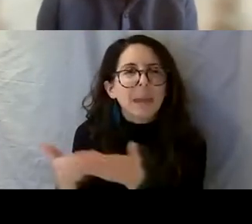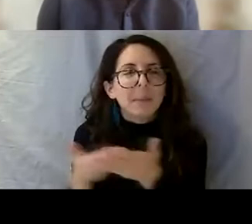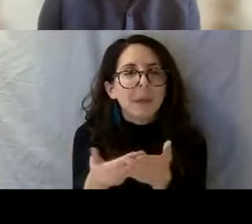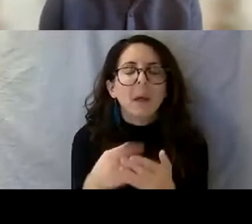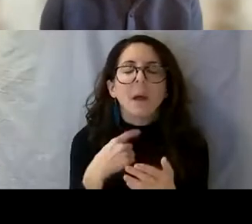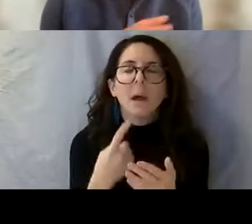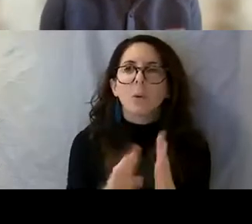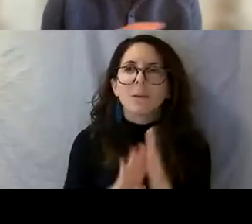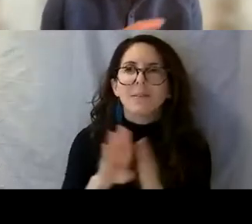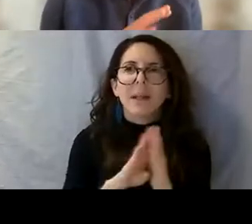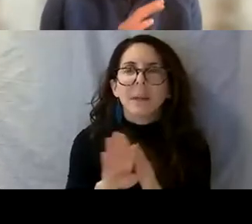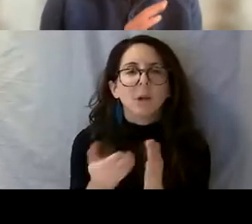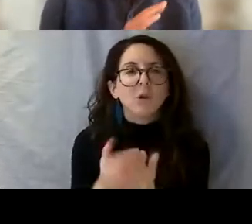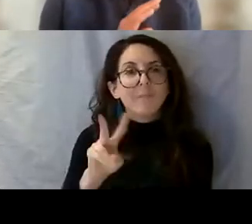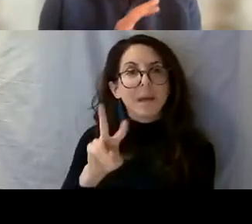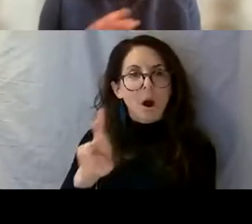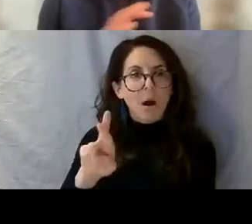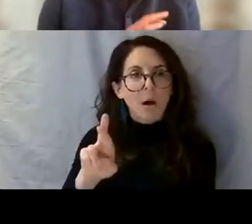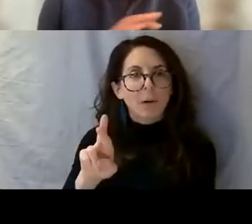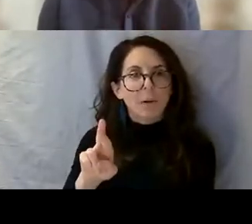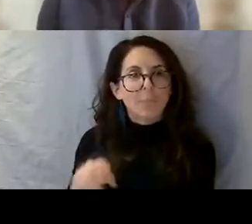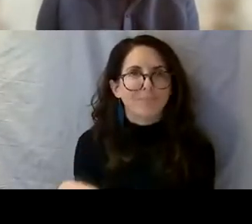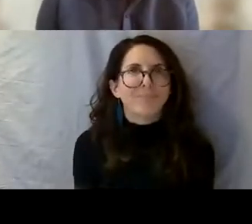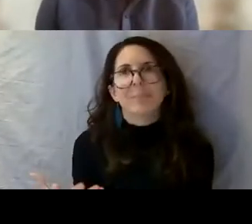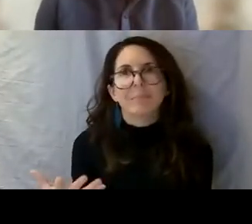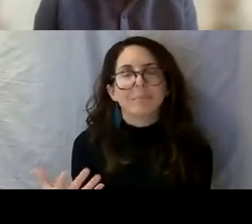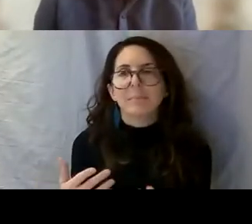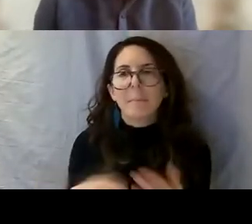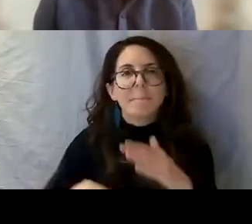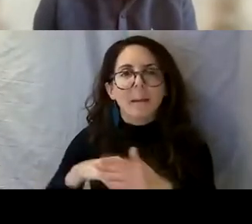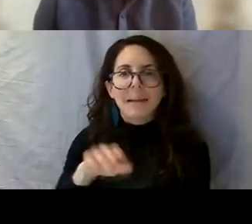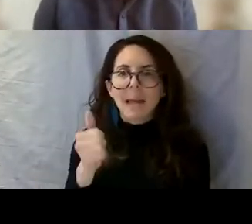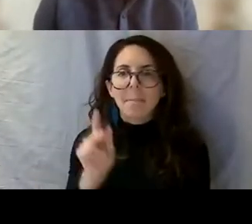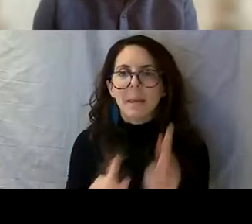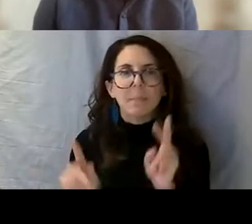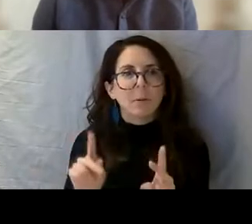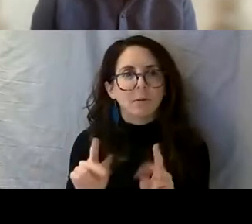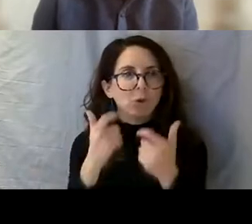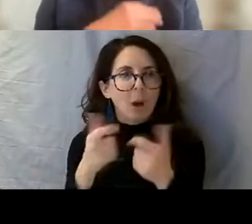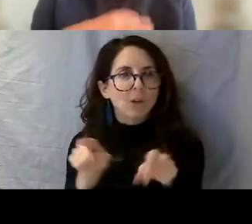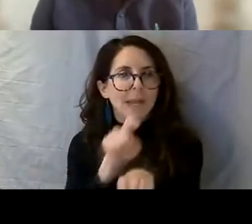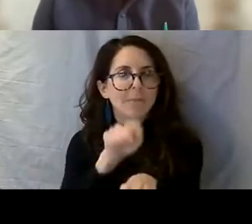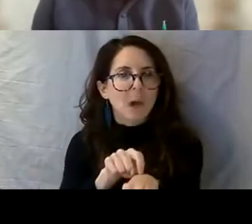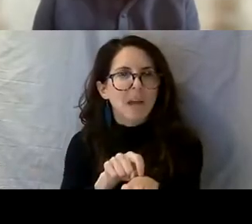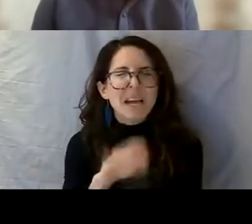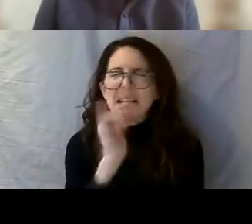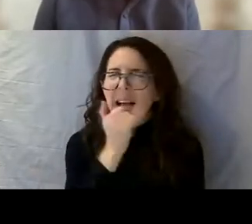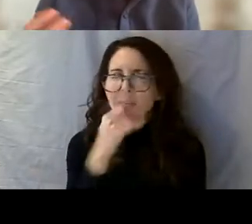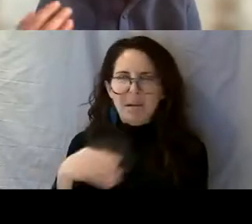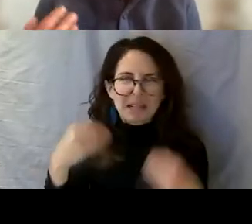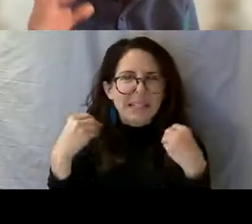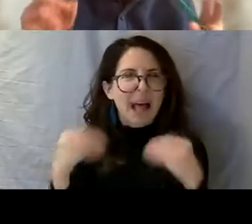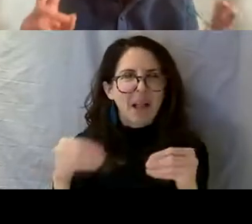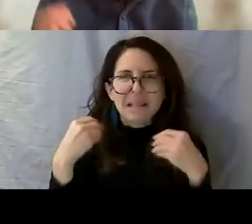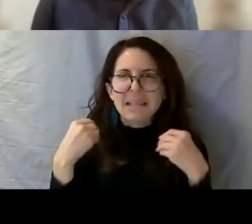where there's no way I'm going to be able to have more than 10 people at a time see it. So it's not going to be, even if I sell out 100 shows, I'm not going to make